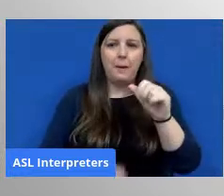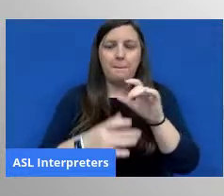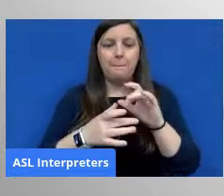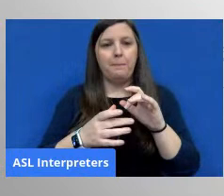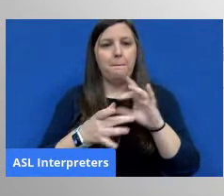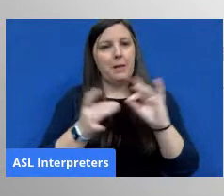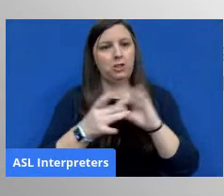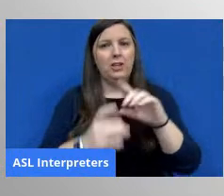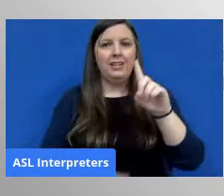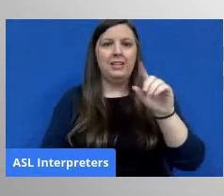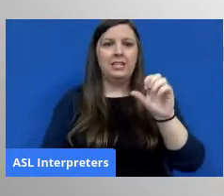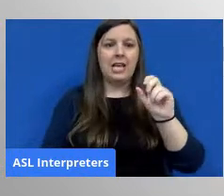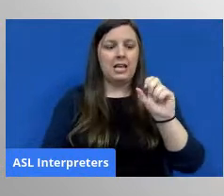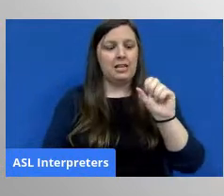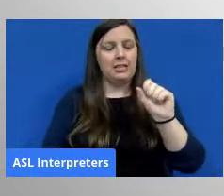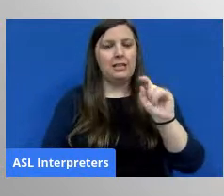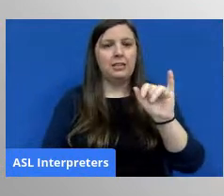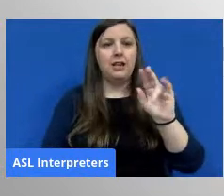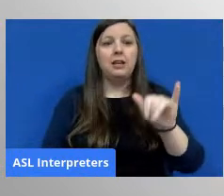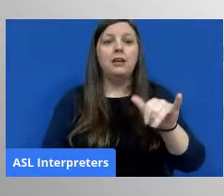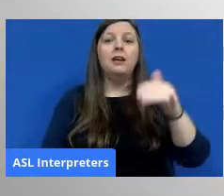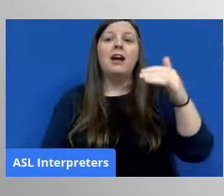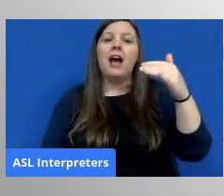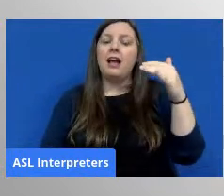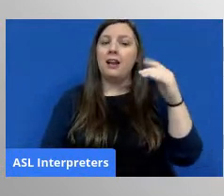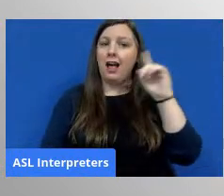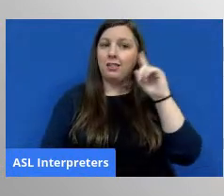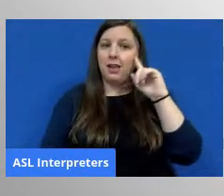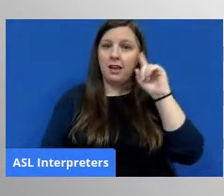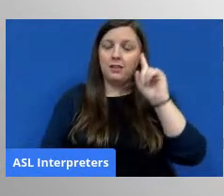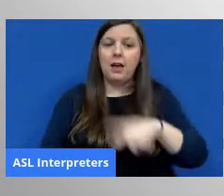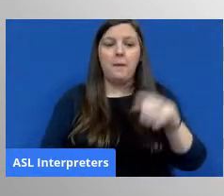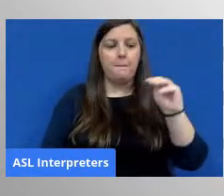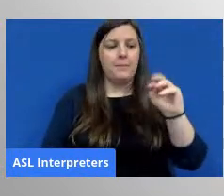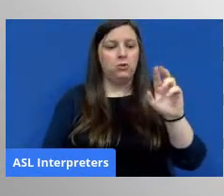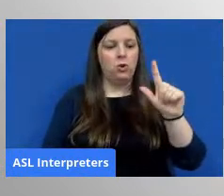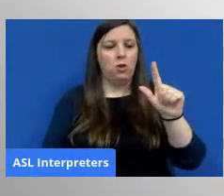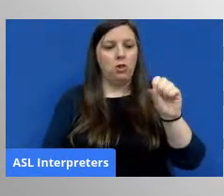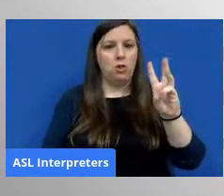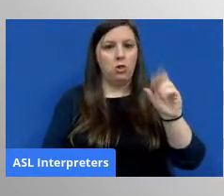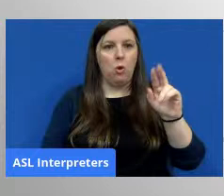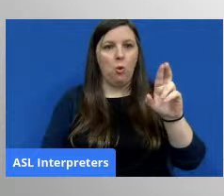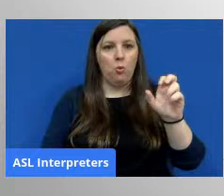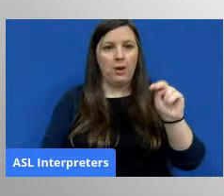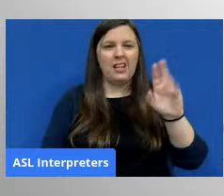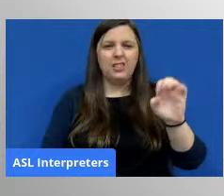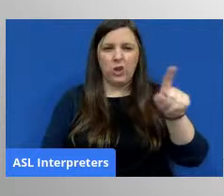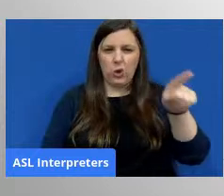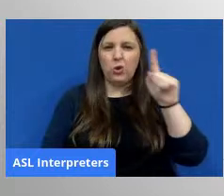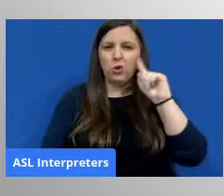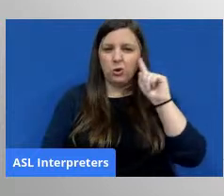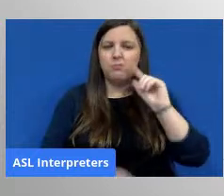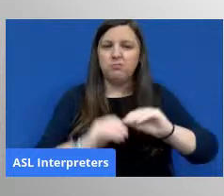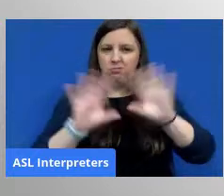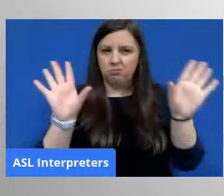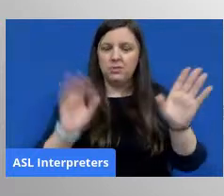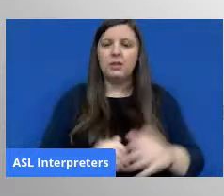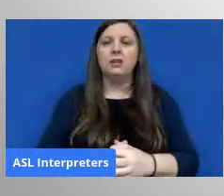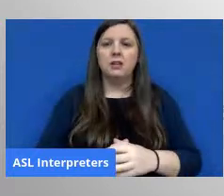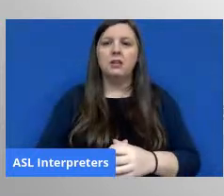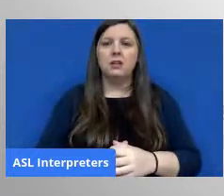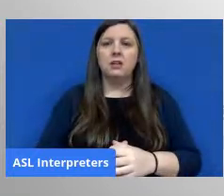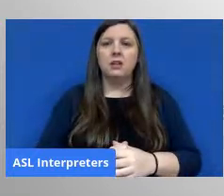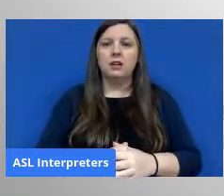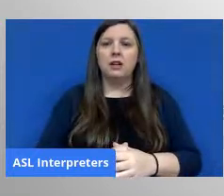Lawrence heard you loud and clear. I know he's at this meeting. But let me just say that if we can